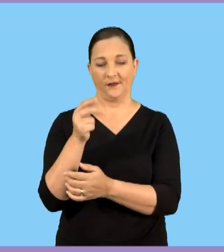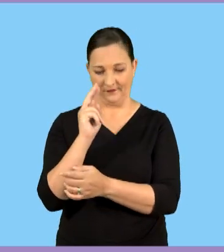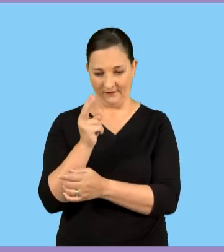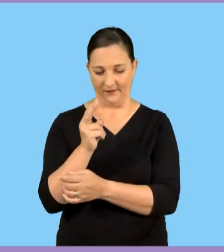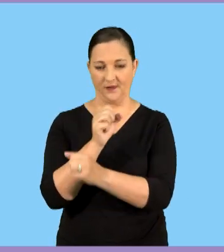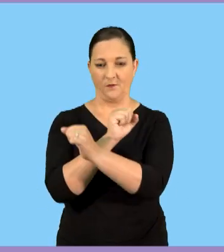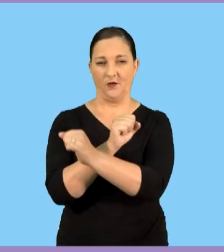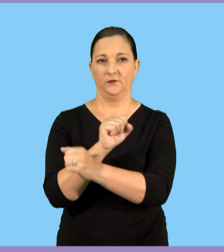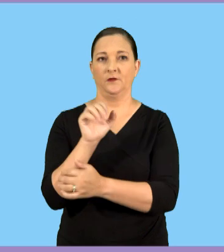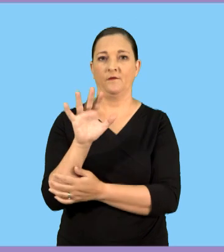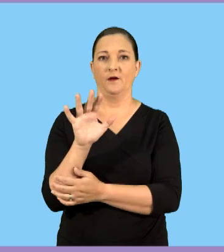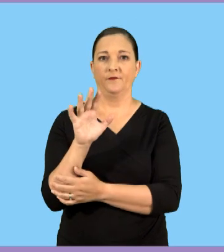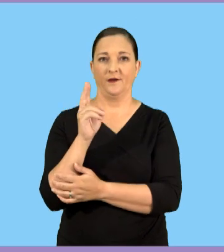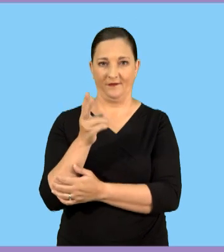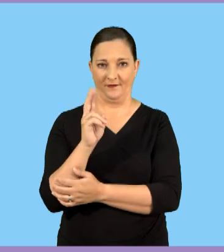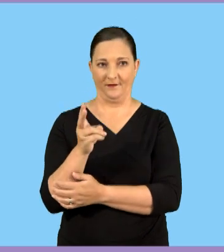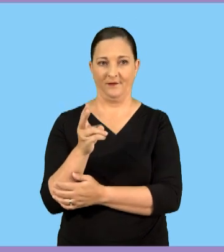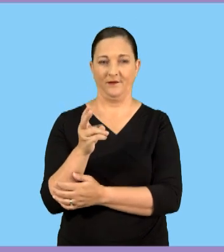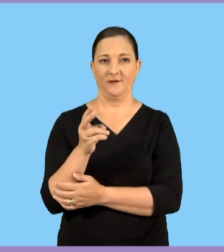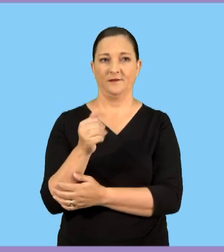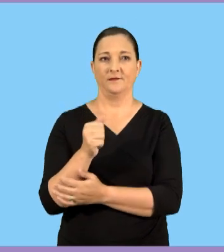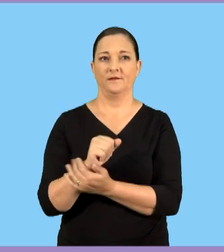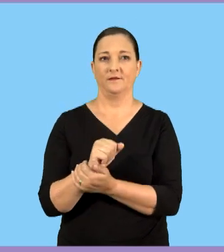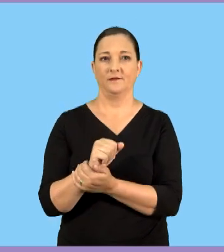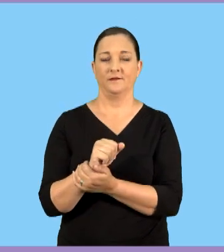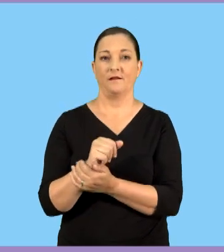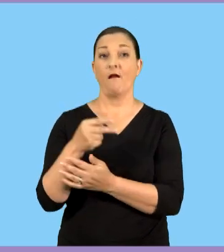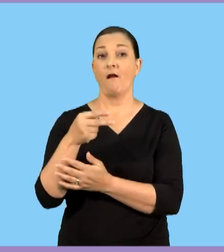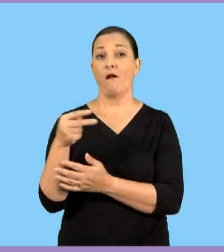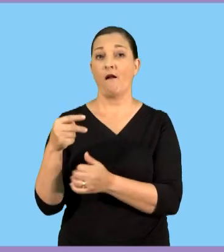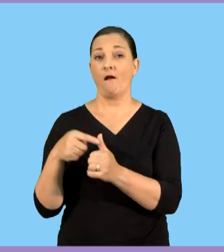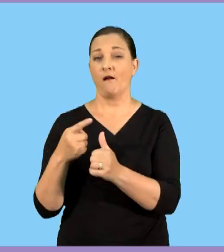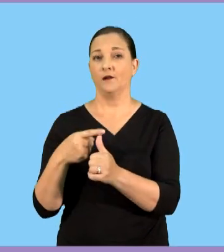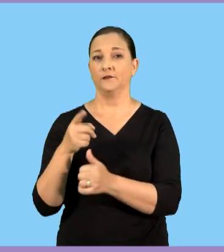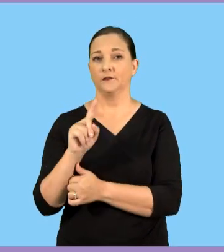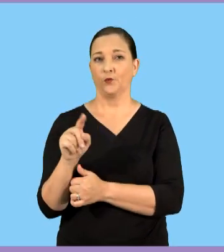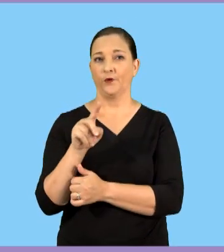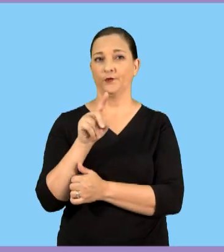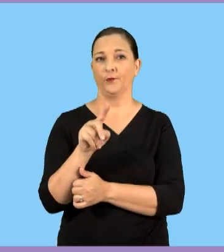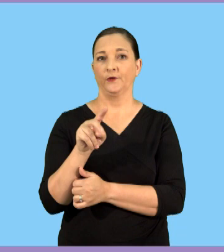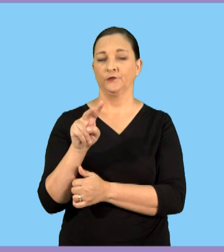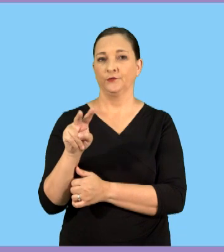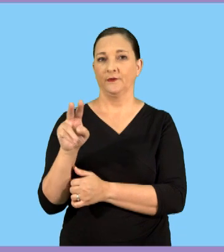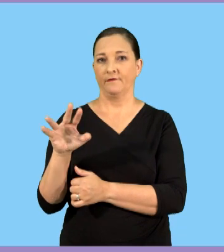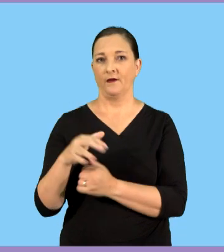We're going to multiply it by itself again, meaning we've multiplied it by itself twice. That gives us an answer of